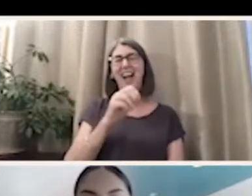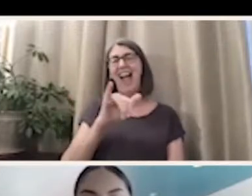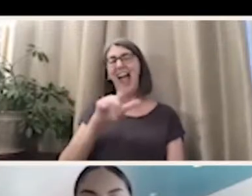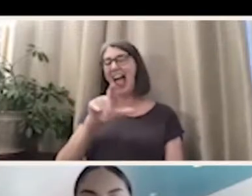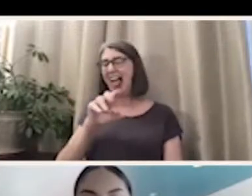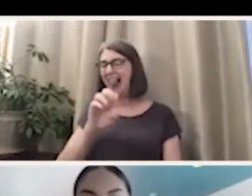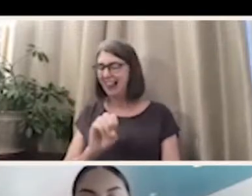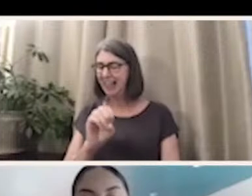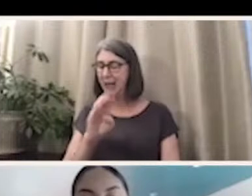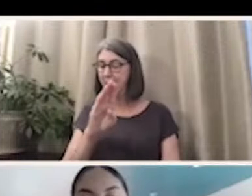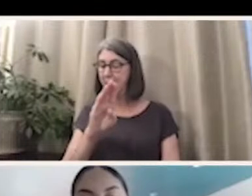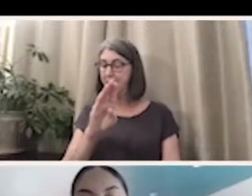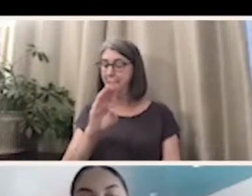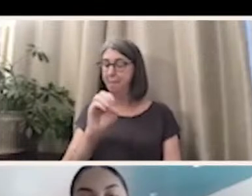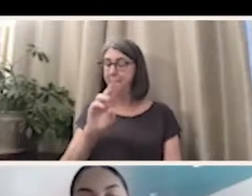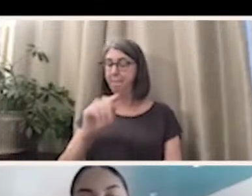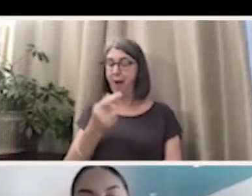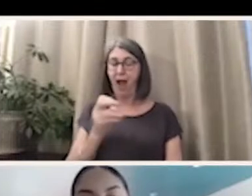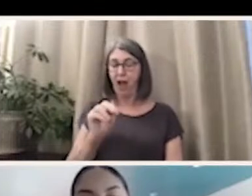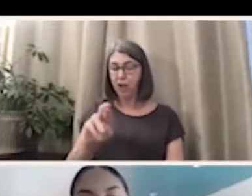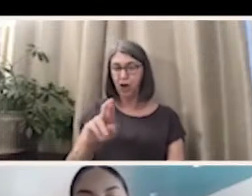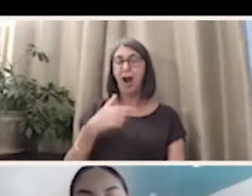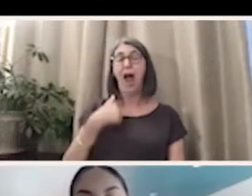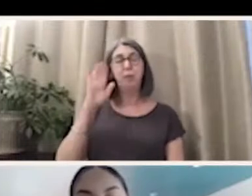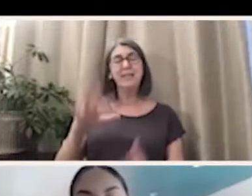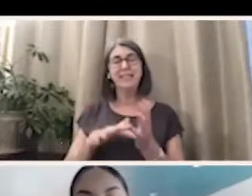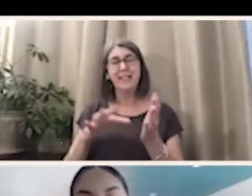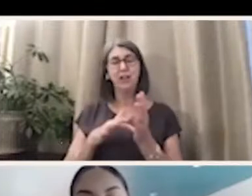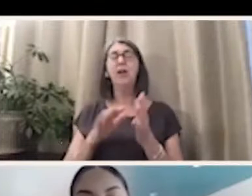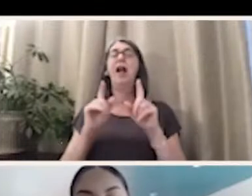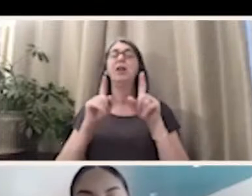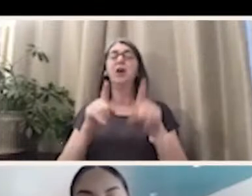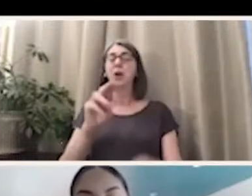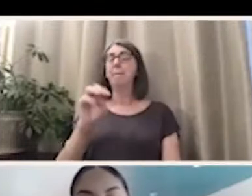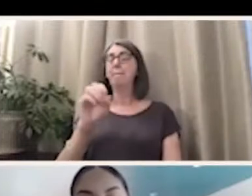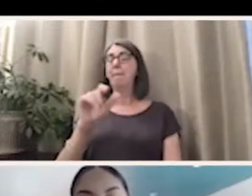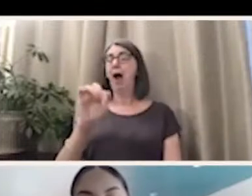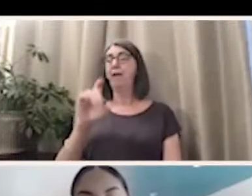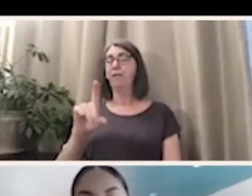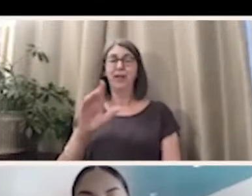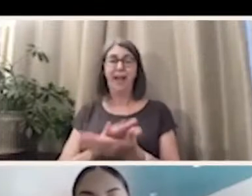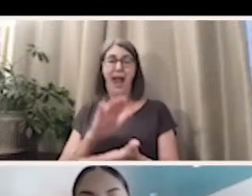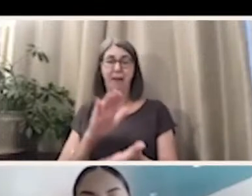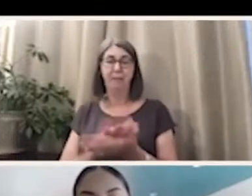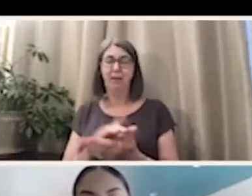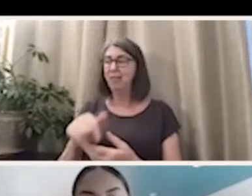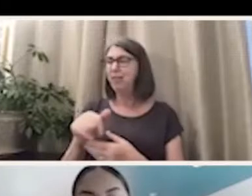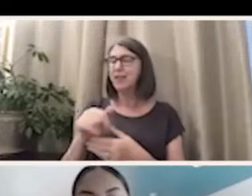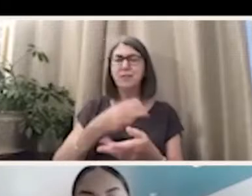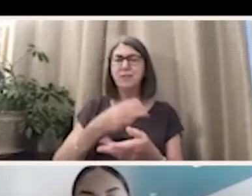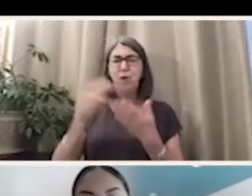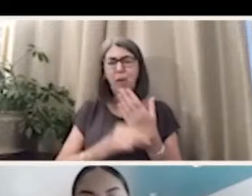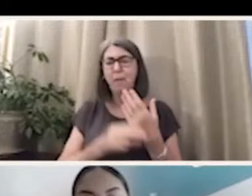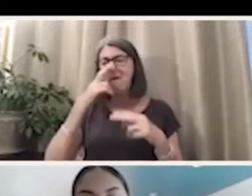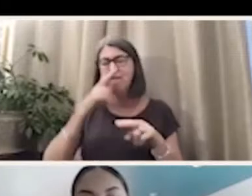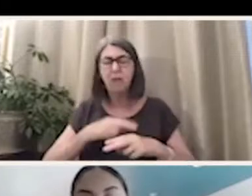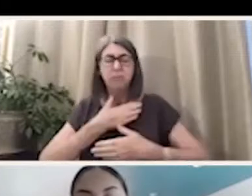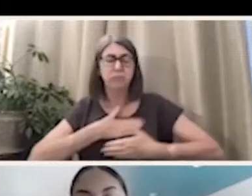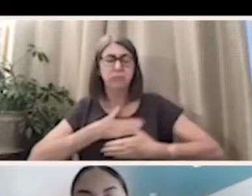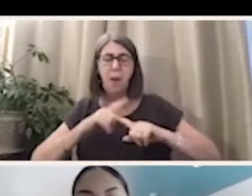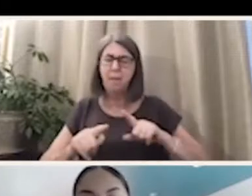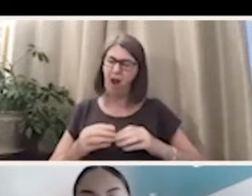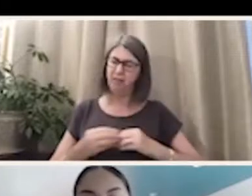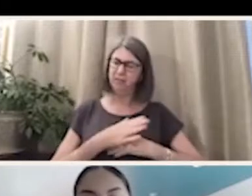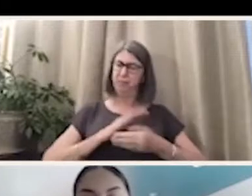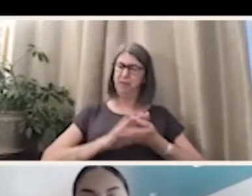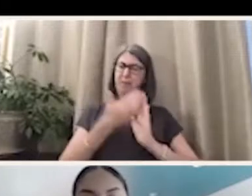I will be a senior and I attend the Montfort Academy. This program was not only fun and memorable, but it has shaped me into a better